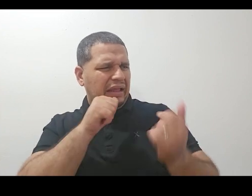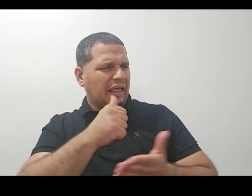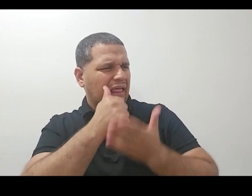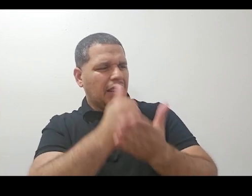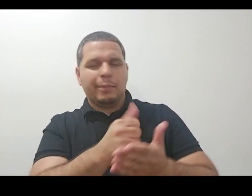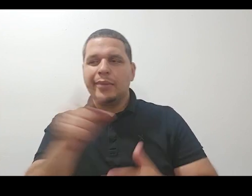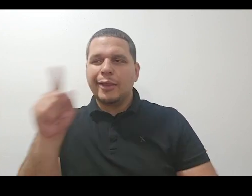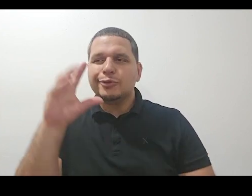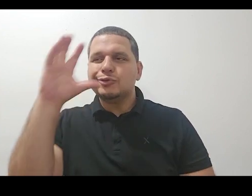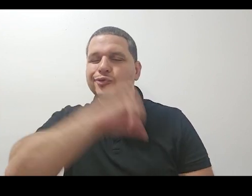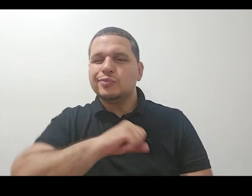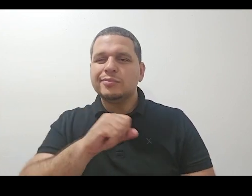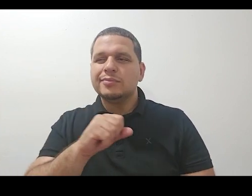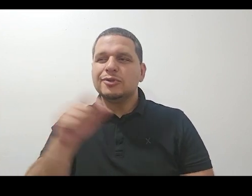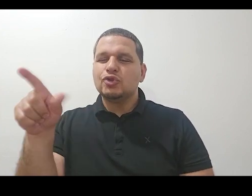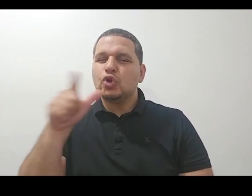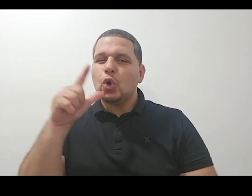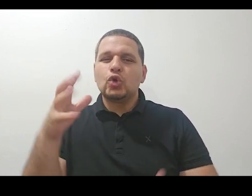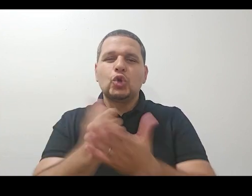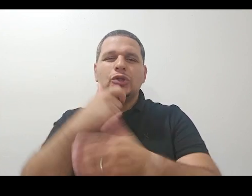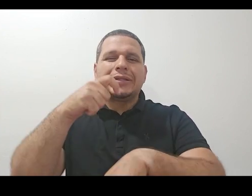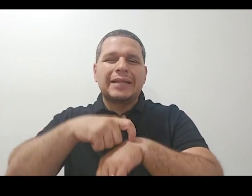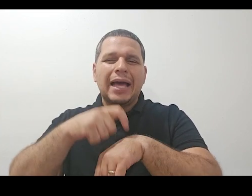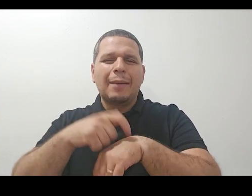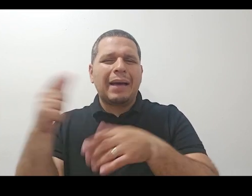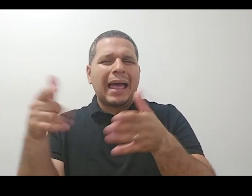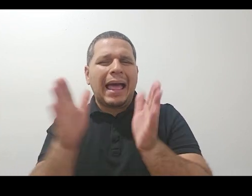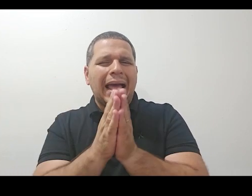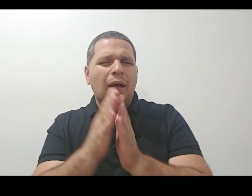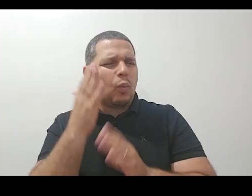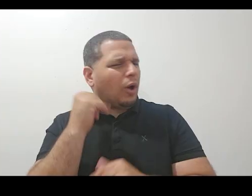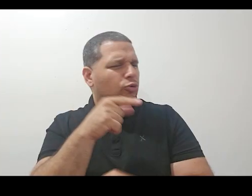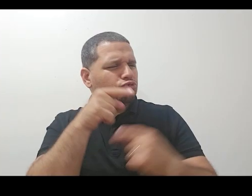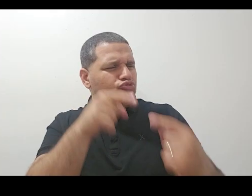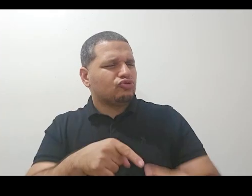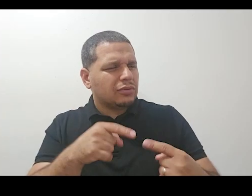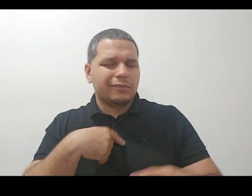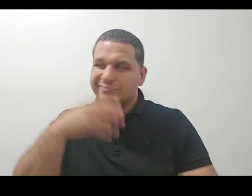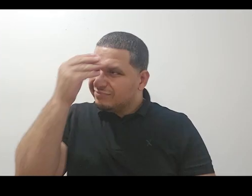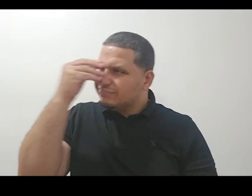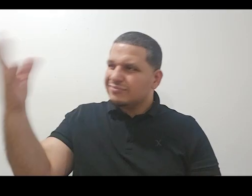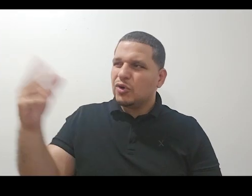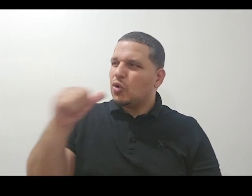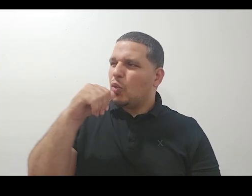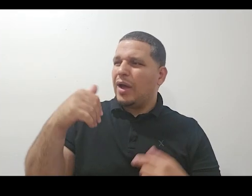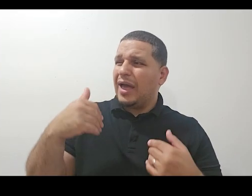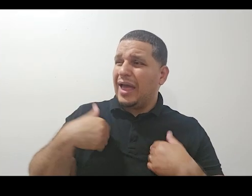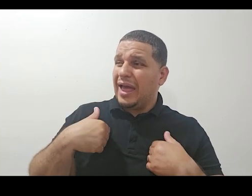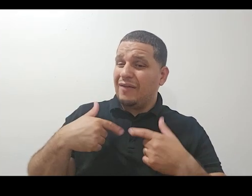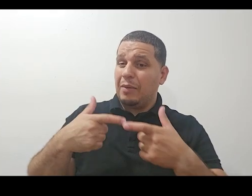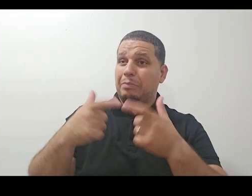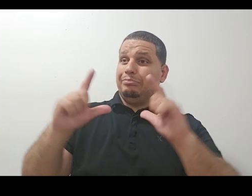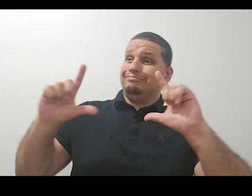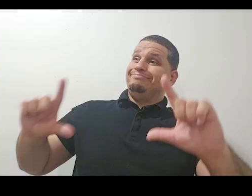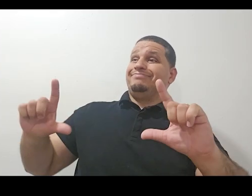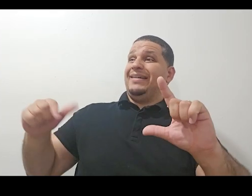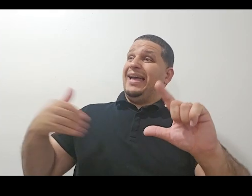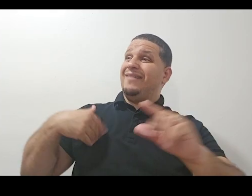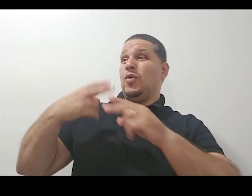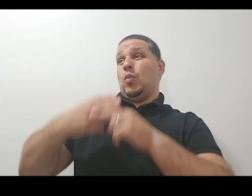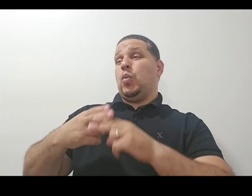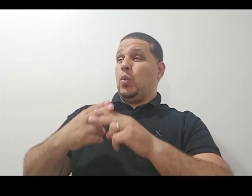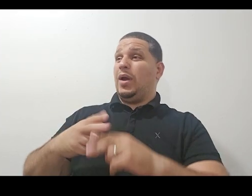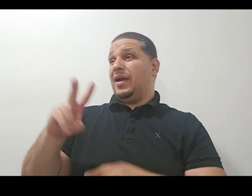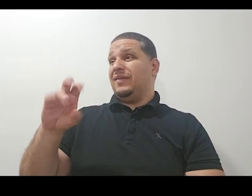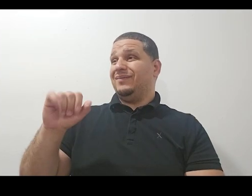is not helping him? But they would have took the time and asked me, like, why is he struggling so bad? I'll tell them, listen, I don't have a big sign that says I